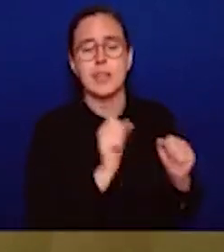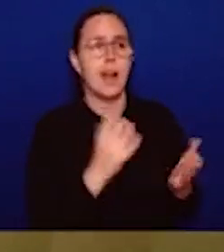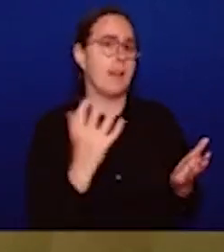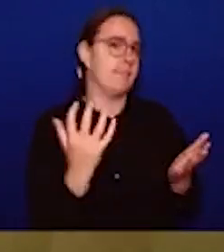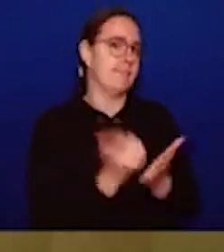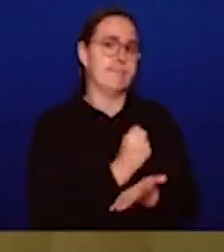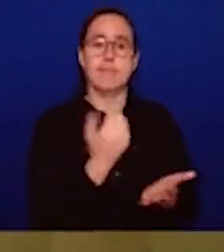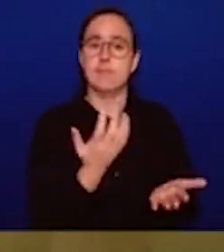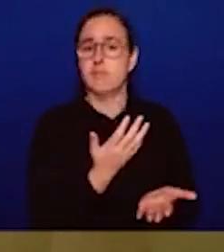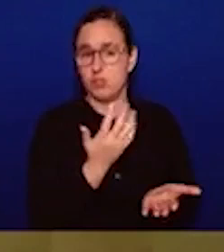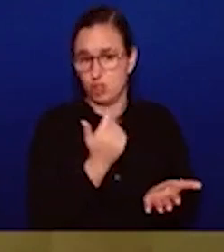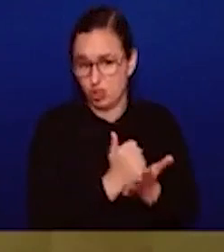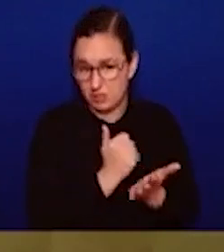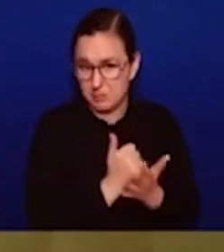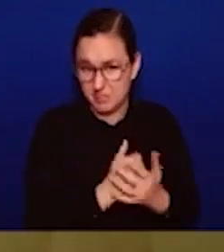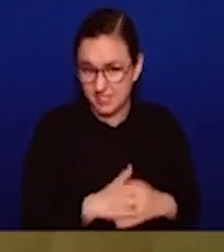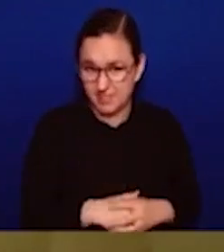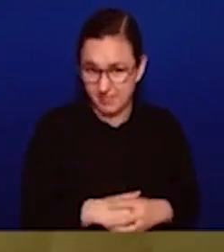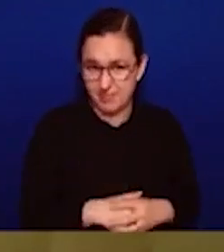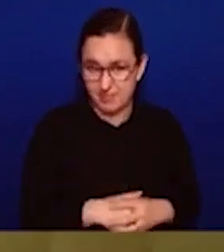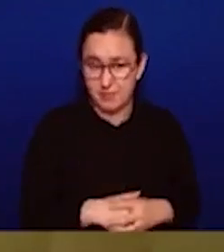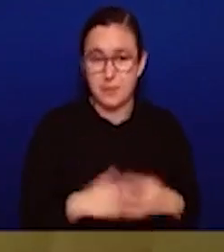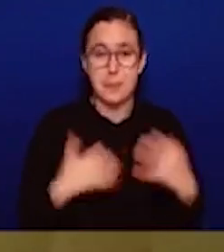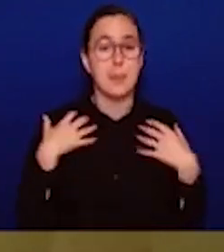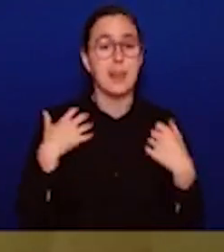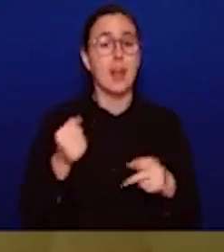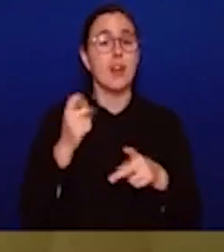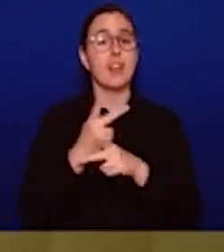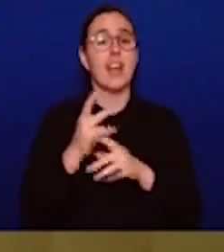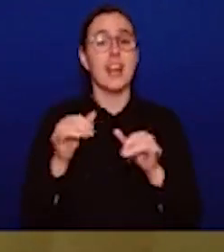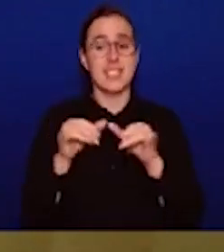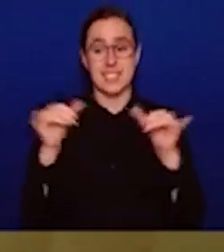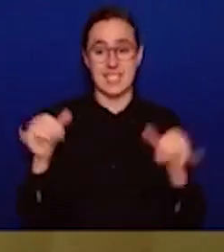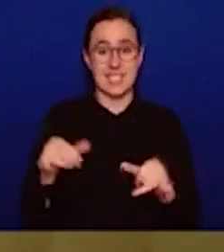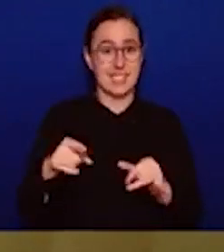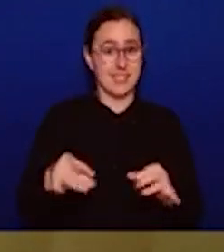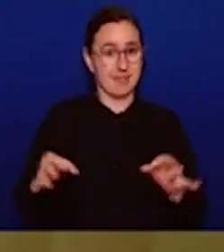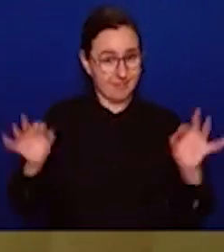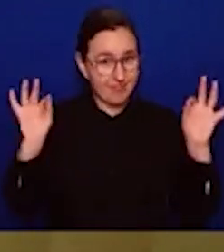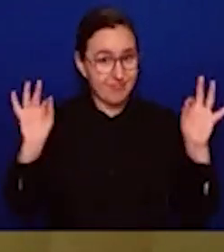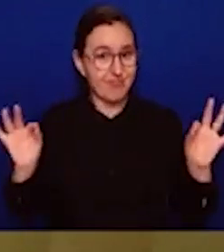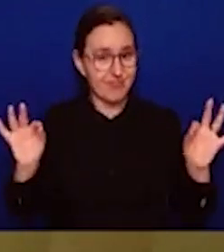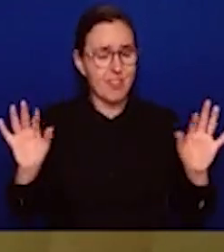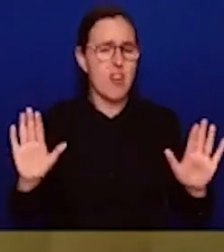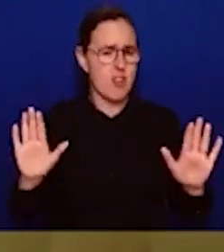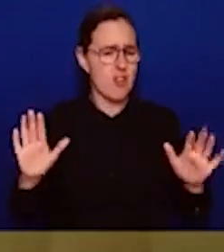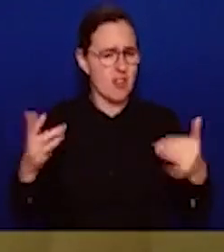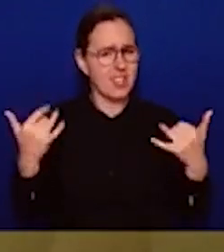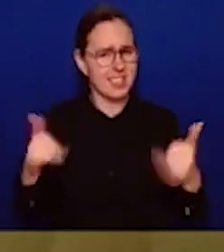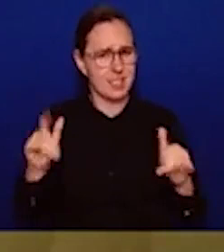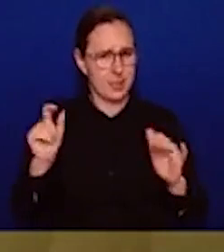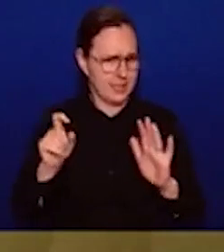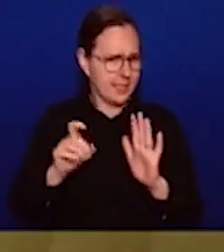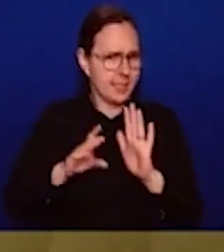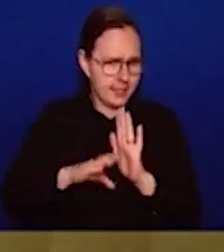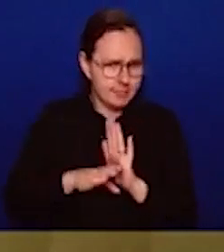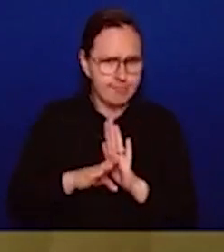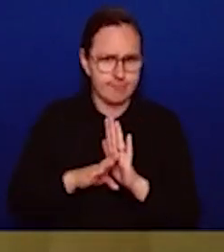key in our conversations, and mental health and addiction responses as part of our public healthcare system, making sure we're supporting